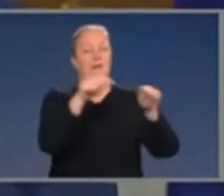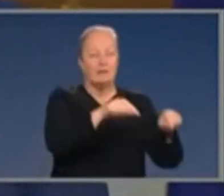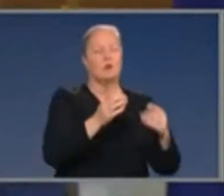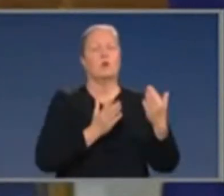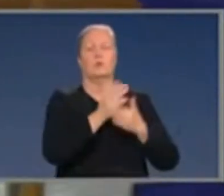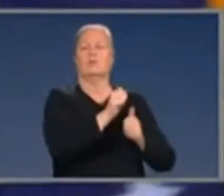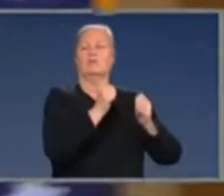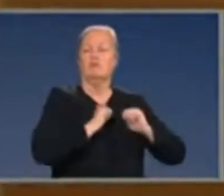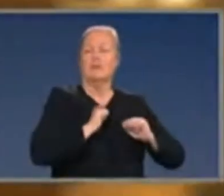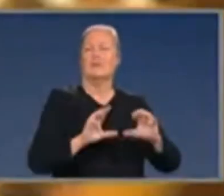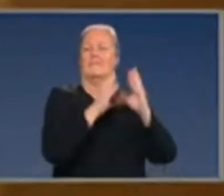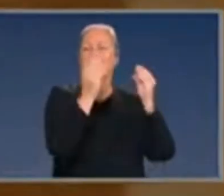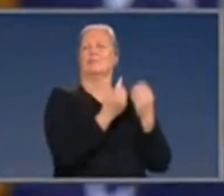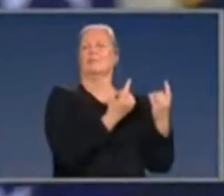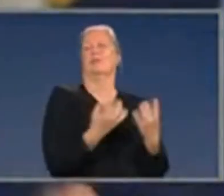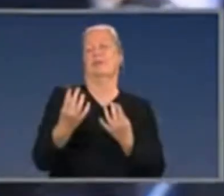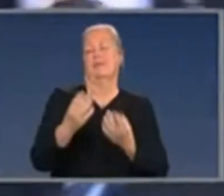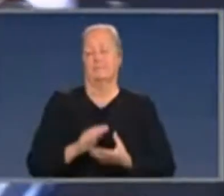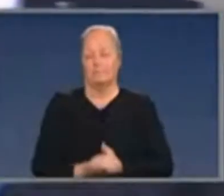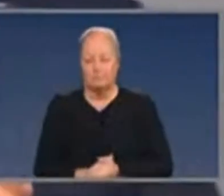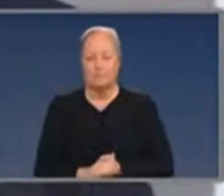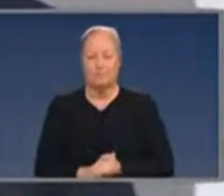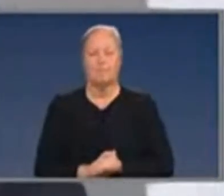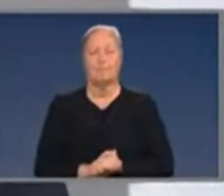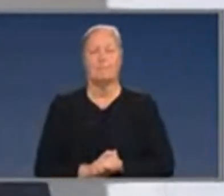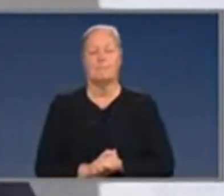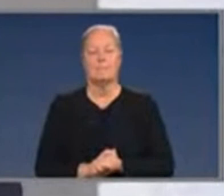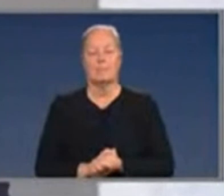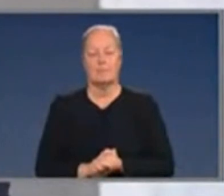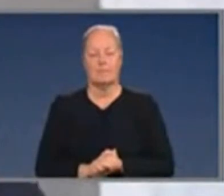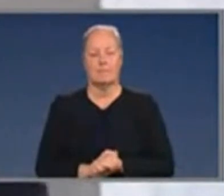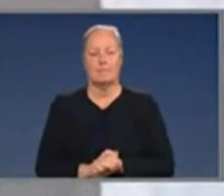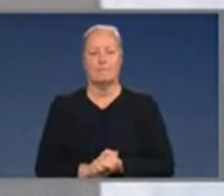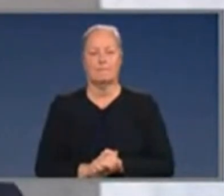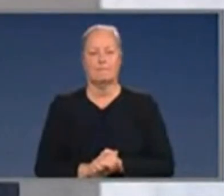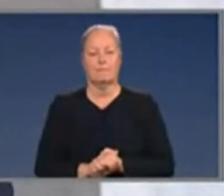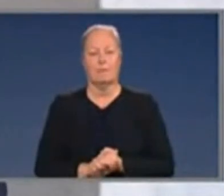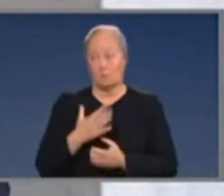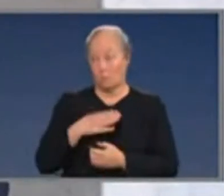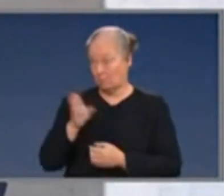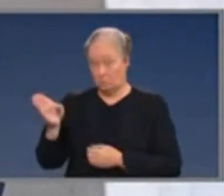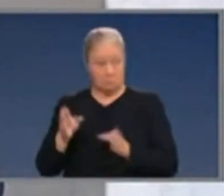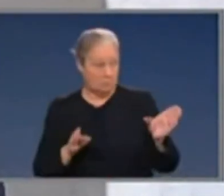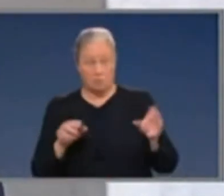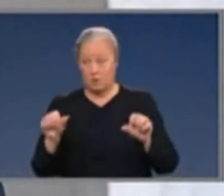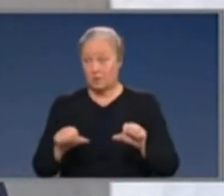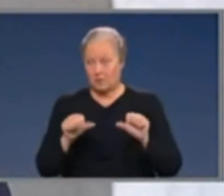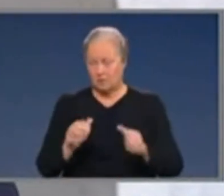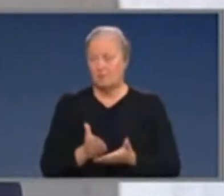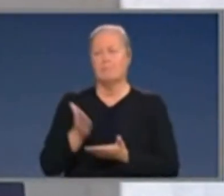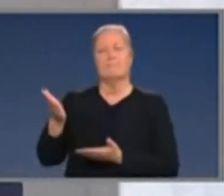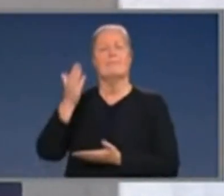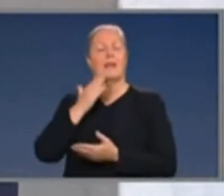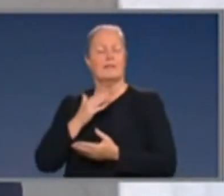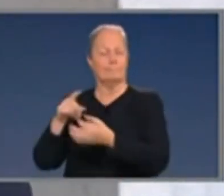had already. We have time for 2 more. Deflation first time in 20 years. Can we get it? We'll get one and Matthew. To